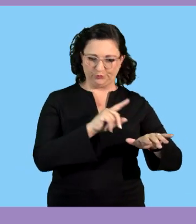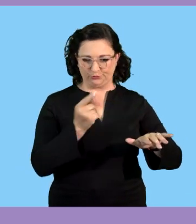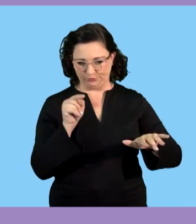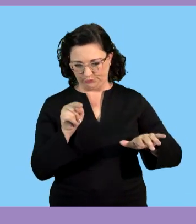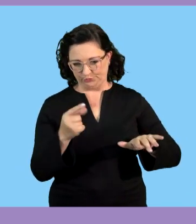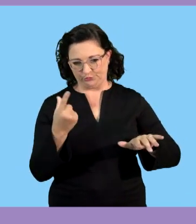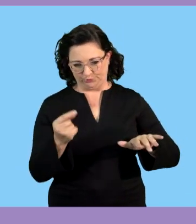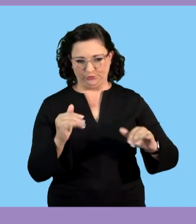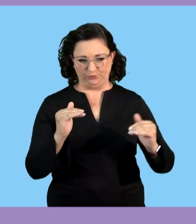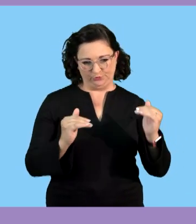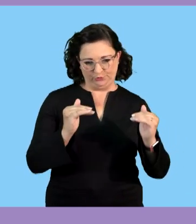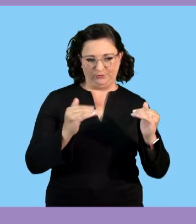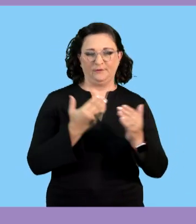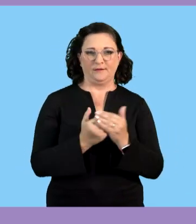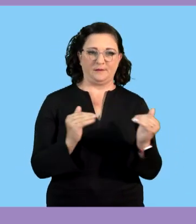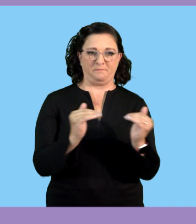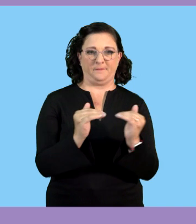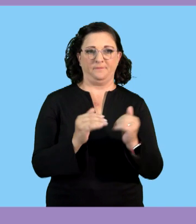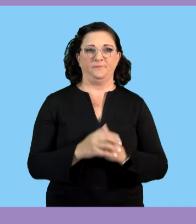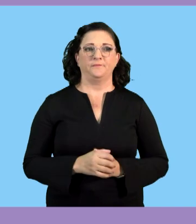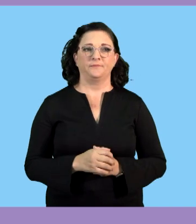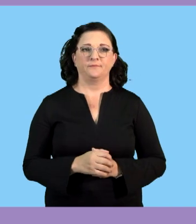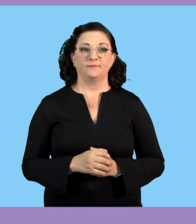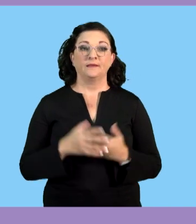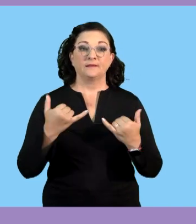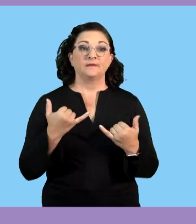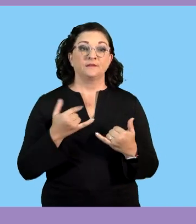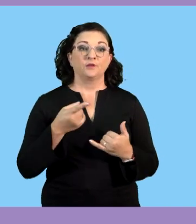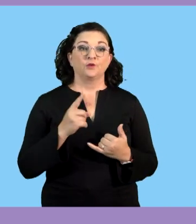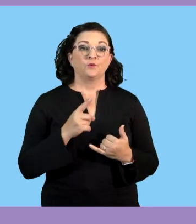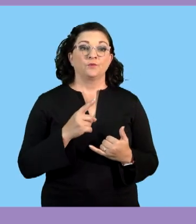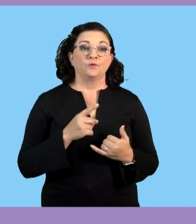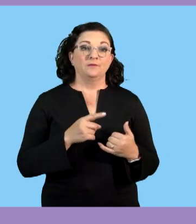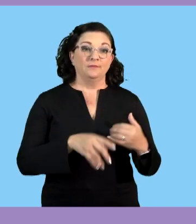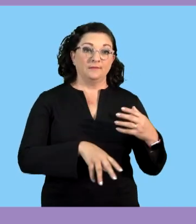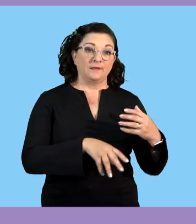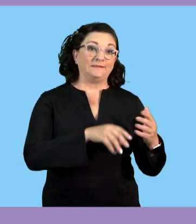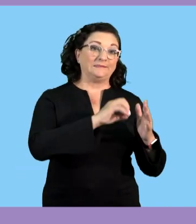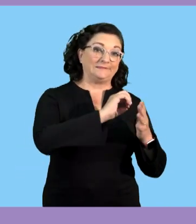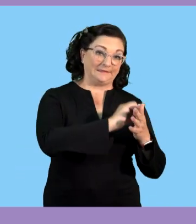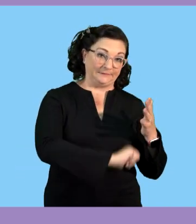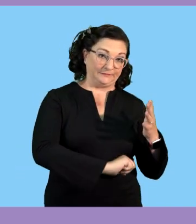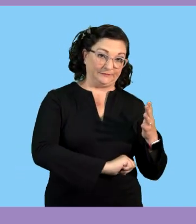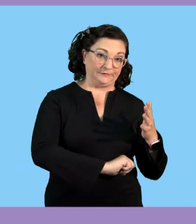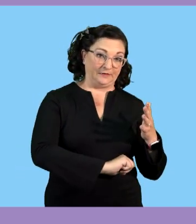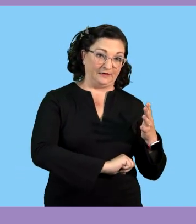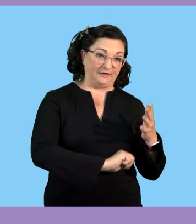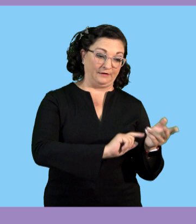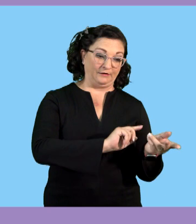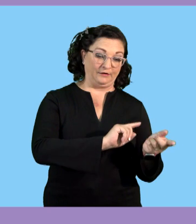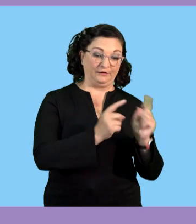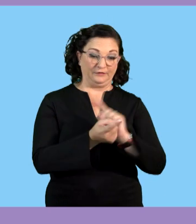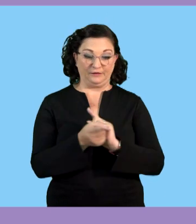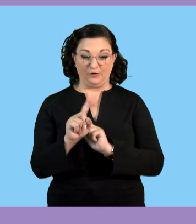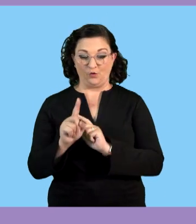go do on the other side. So the inverse operation of an addition is a subtraction, and the inverse operation of a subtraction is an